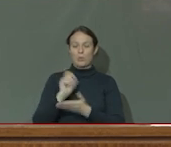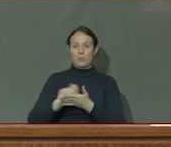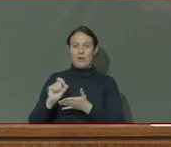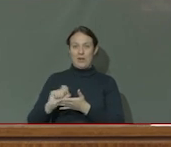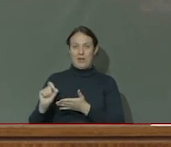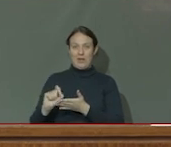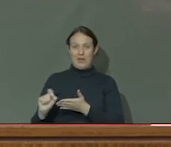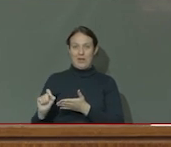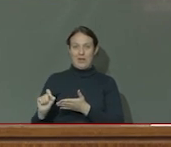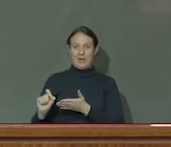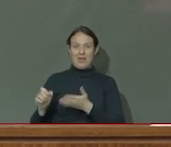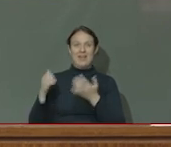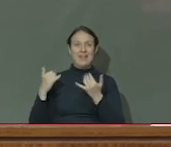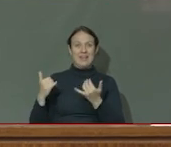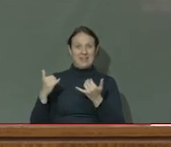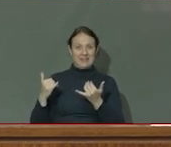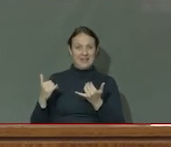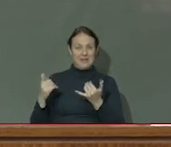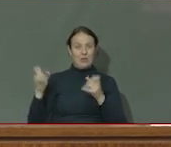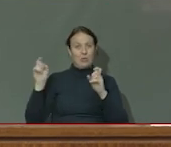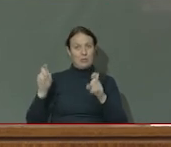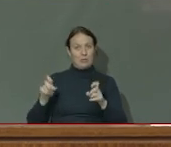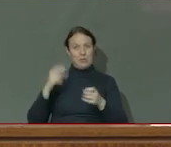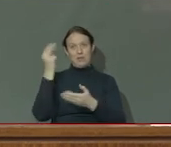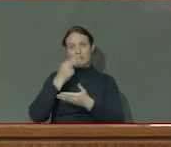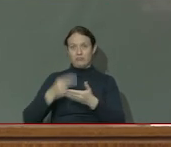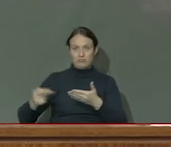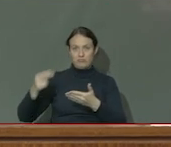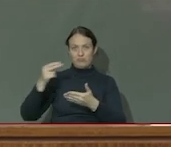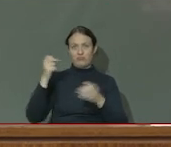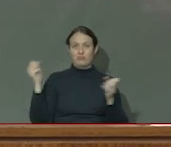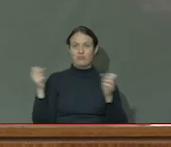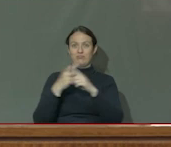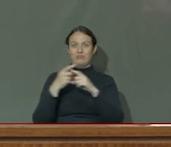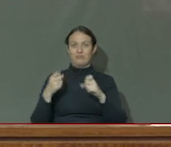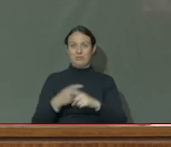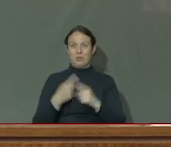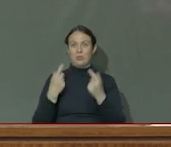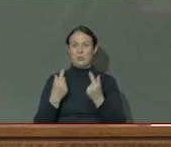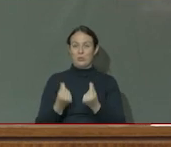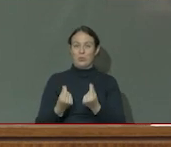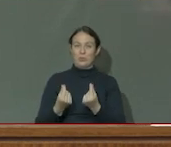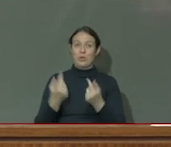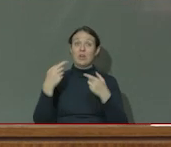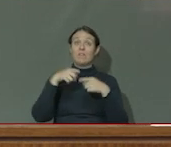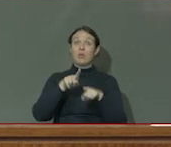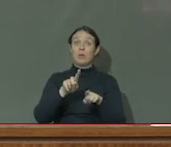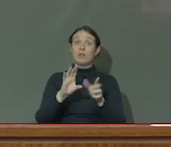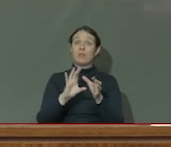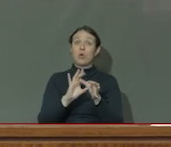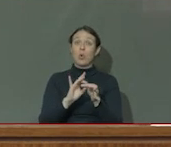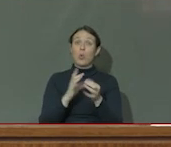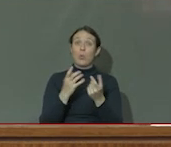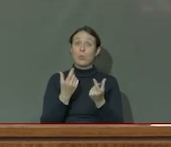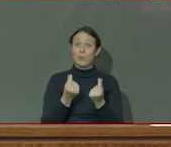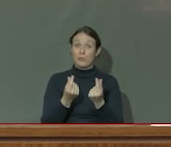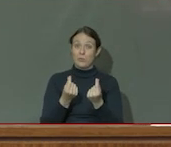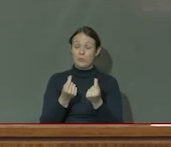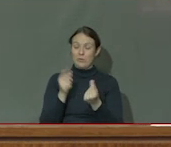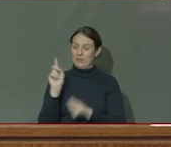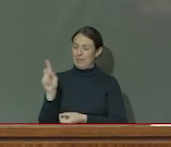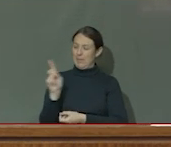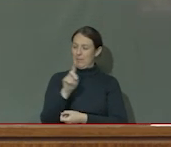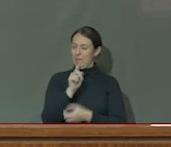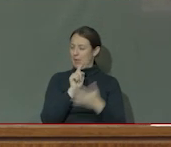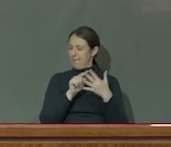must go and count. I must now then do for this crossing here. I must put it in a Punnett square. You can go do it at home, and then you count.